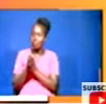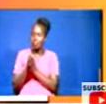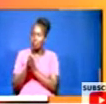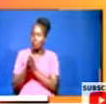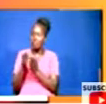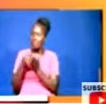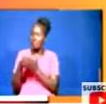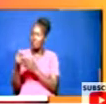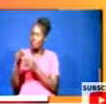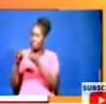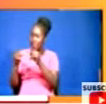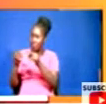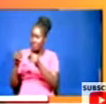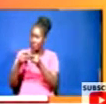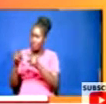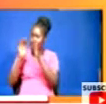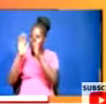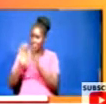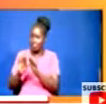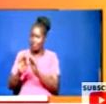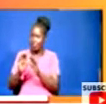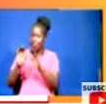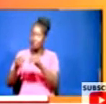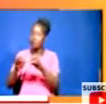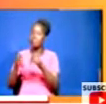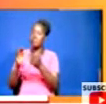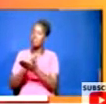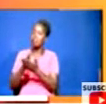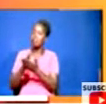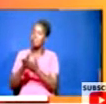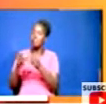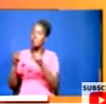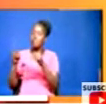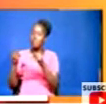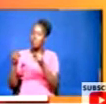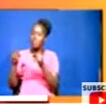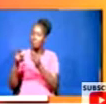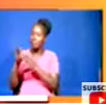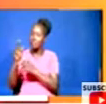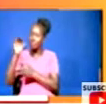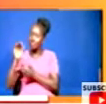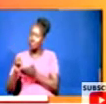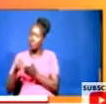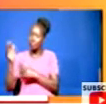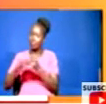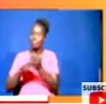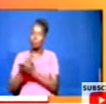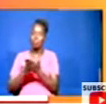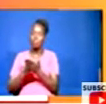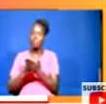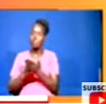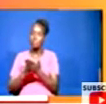something that is very important in the agricultural sector. The cost of fertilizer being brought down by, yeah, more than half. Mm-hmm.